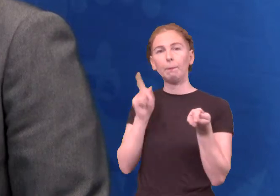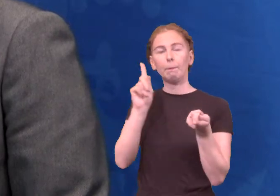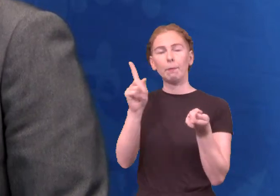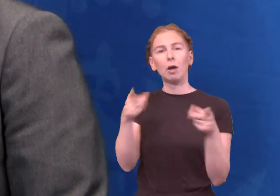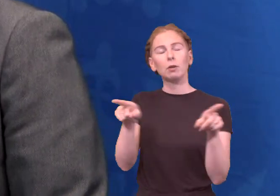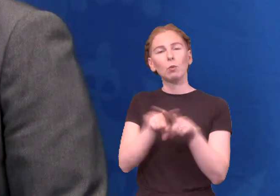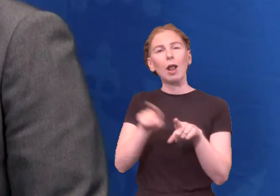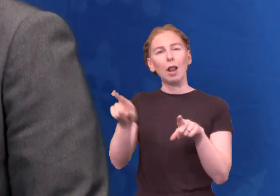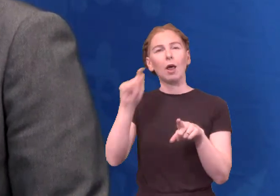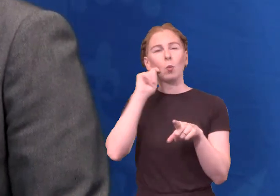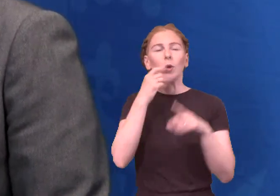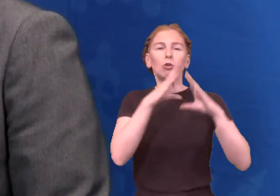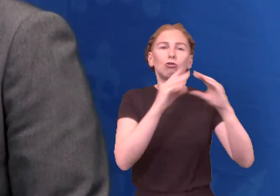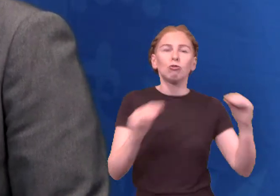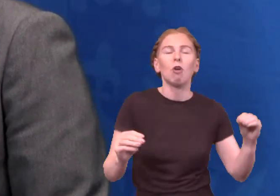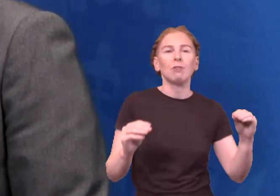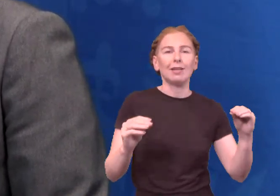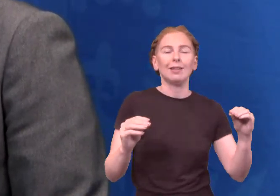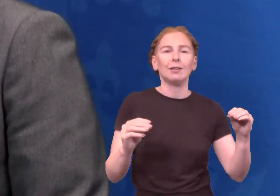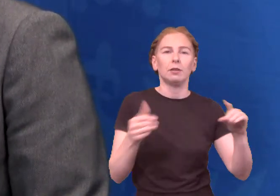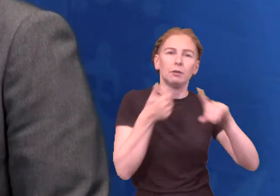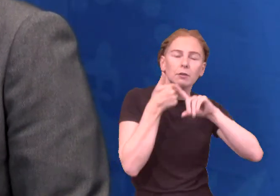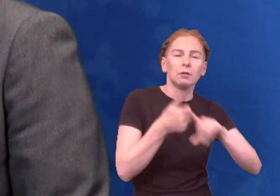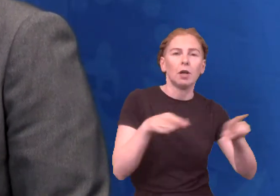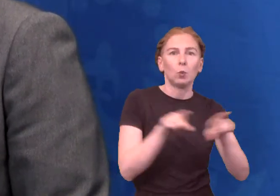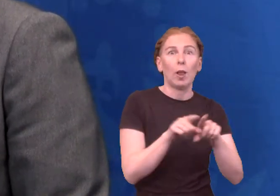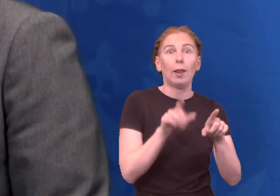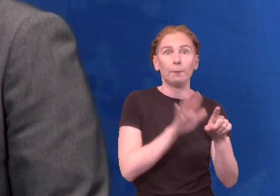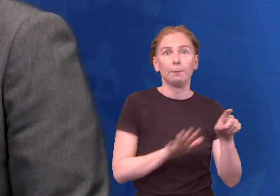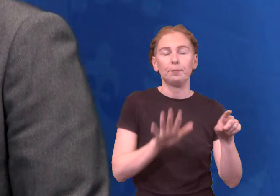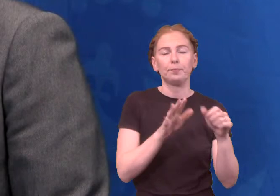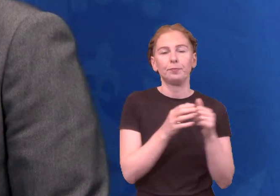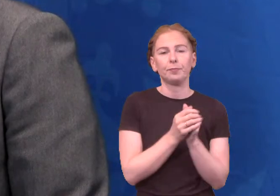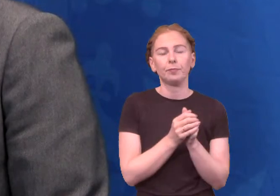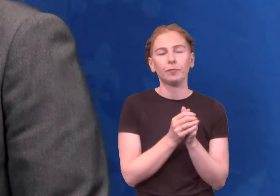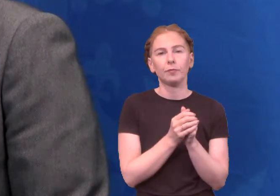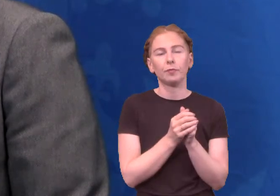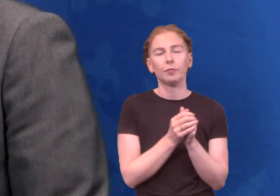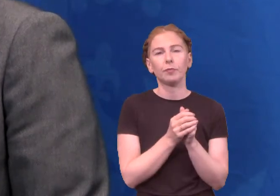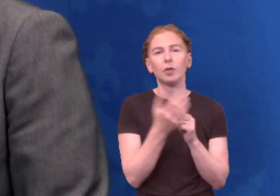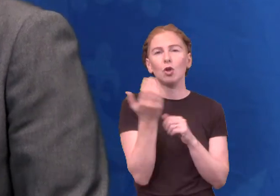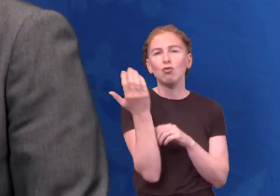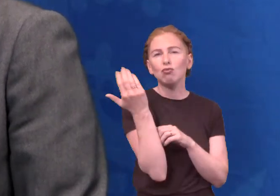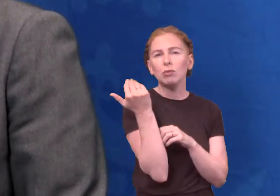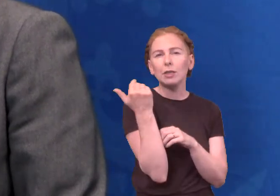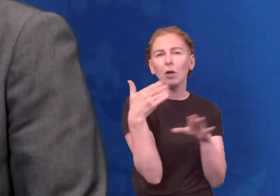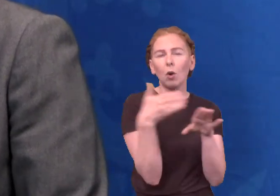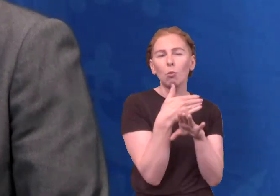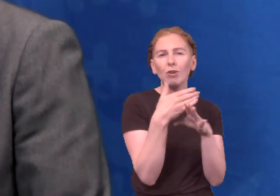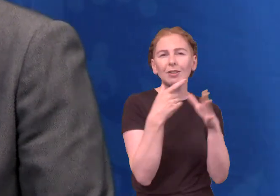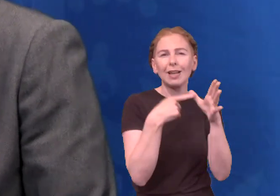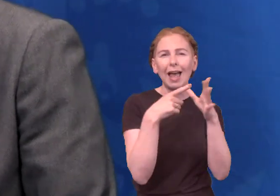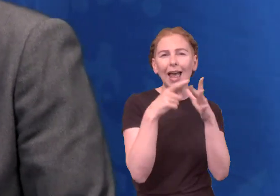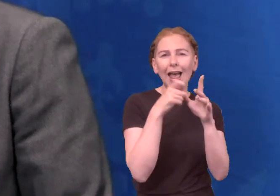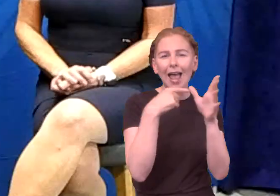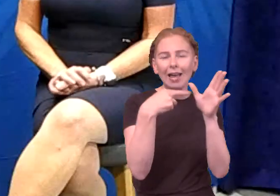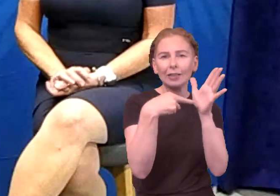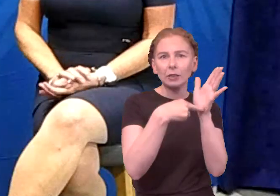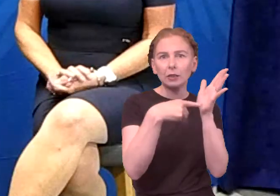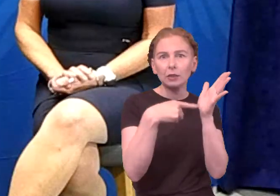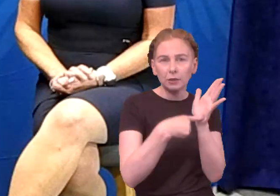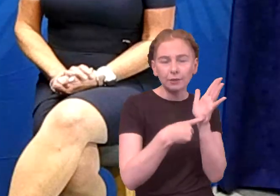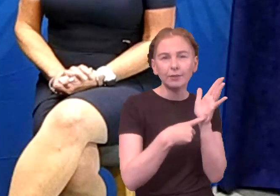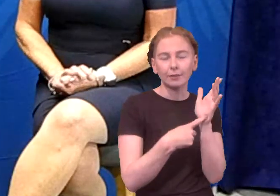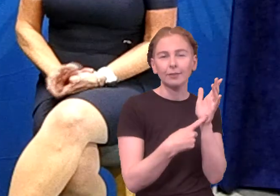within Surrey. So we recently have had some aidents. We've got one coming up shortly, but James, I'm sure you want to tell us